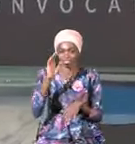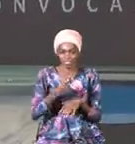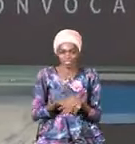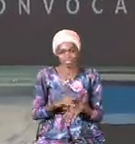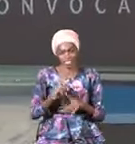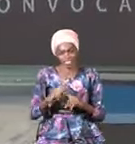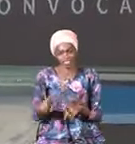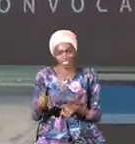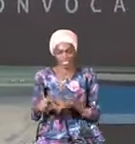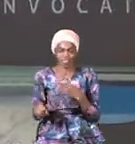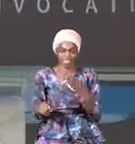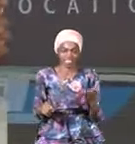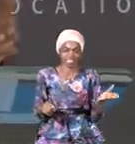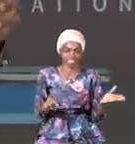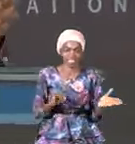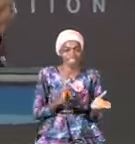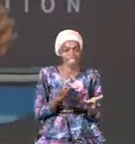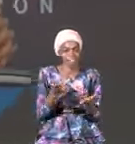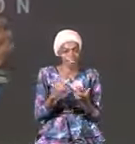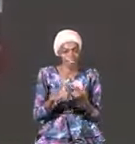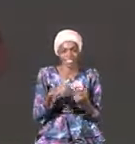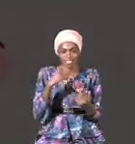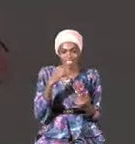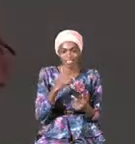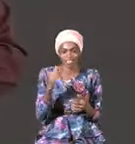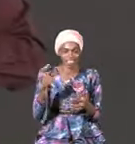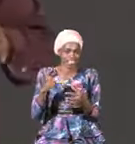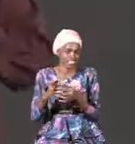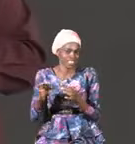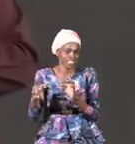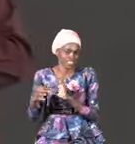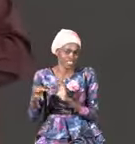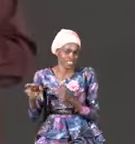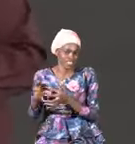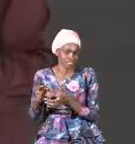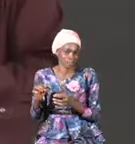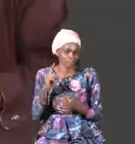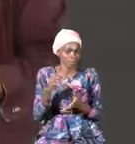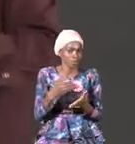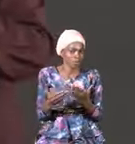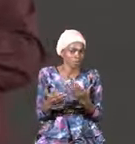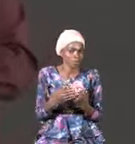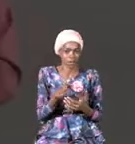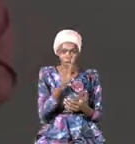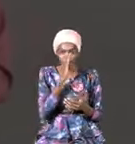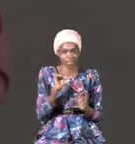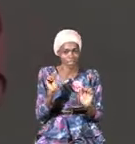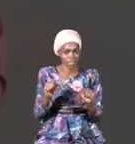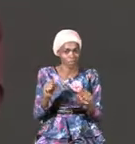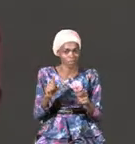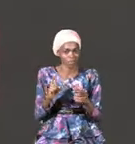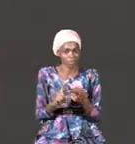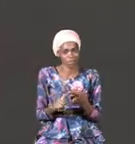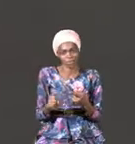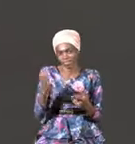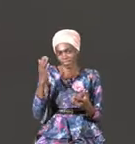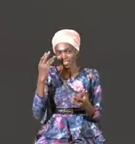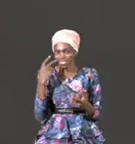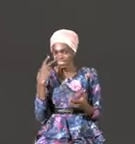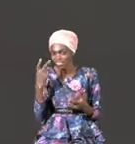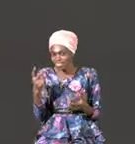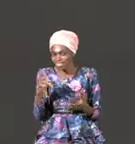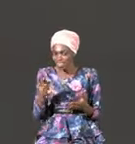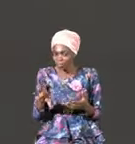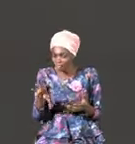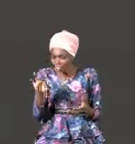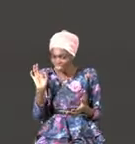things. I want to tell you a story. You might be able to identify with this